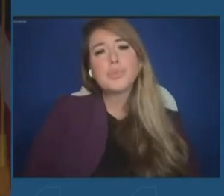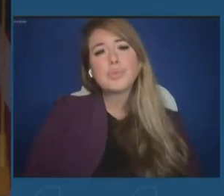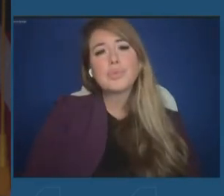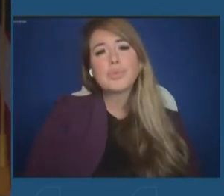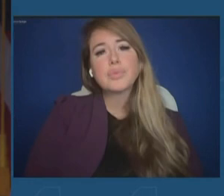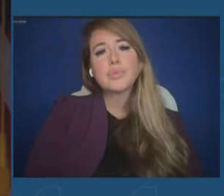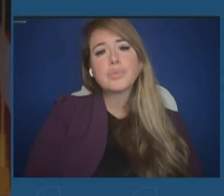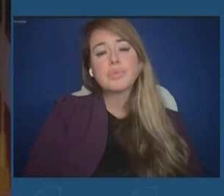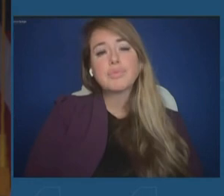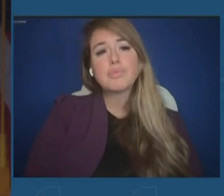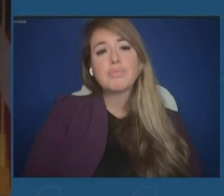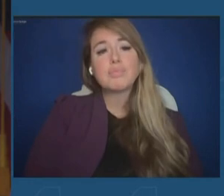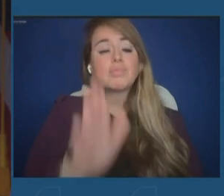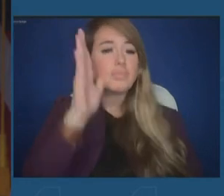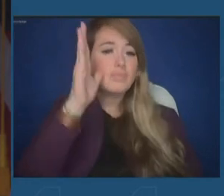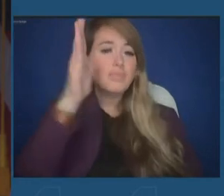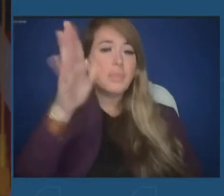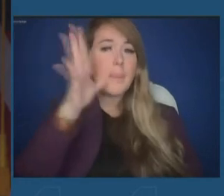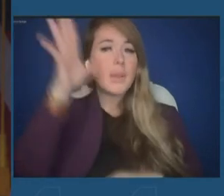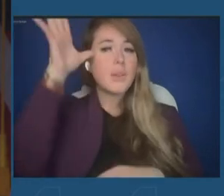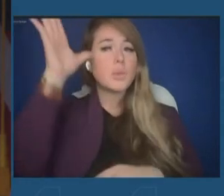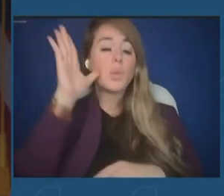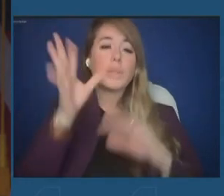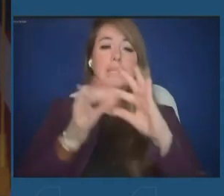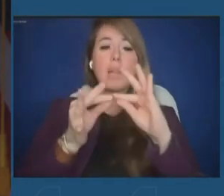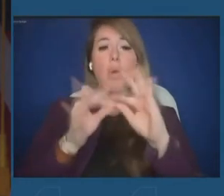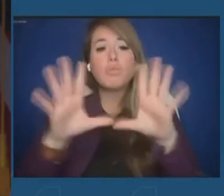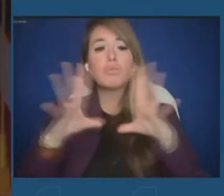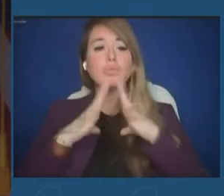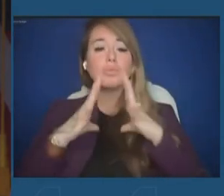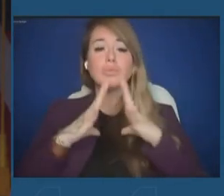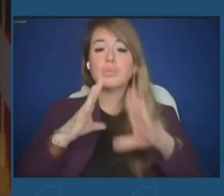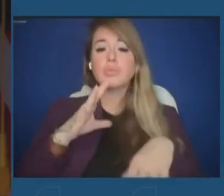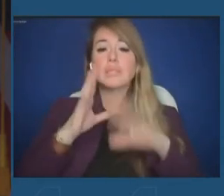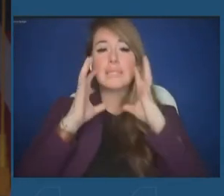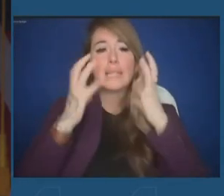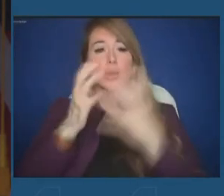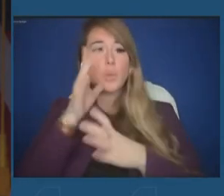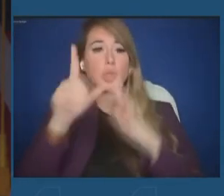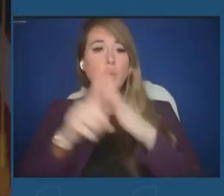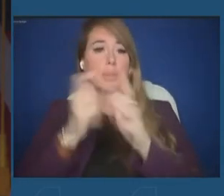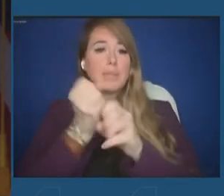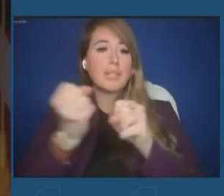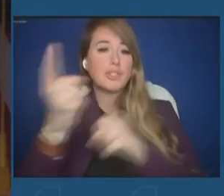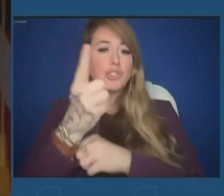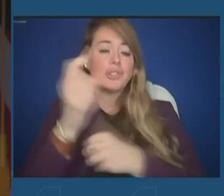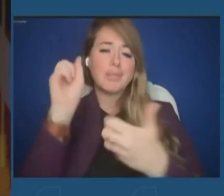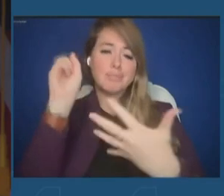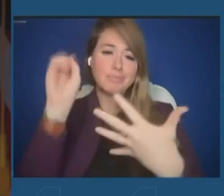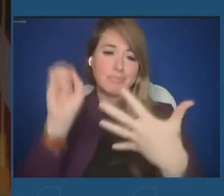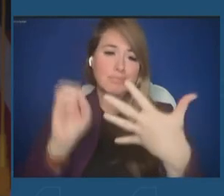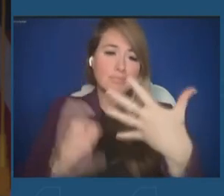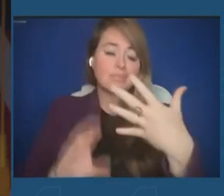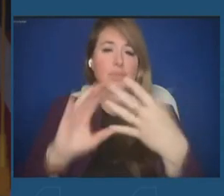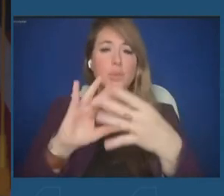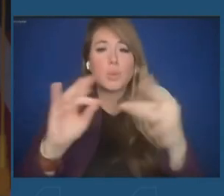Someday their parents will tell them, but tell them Santa's gonna be there next year. These are just some of the stories. And I